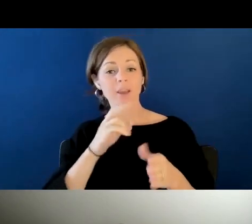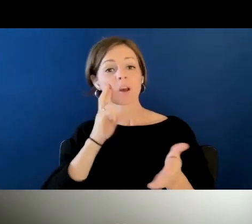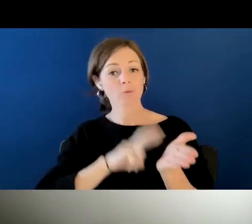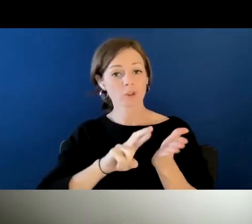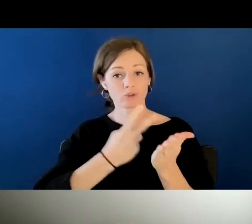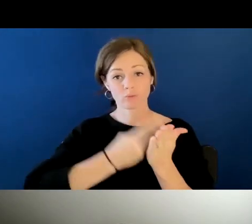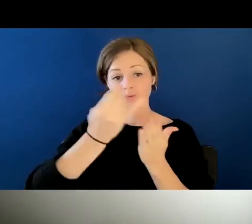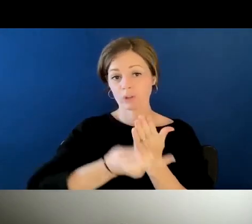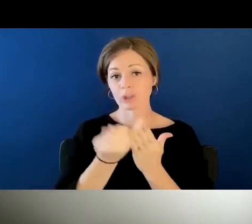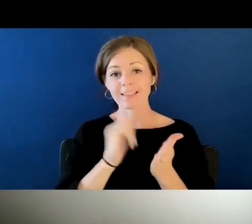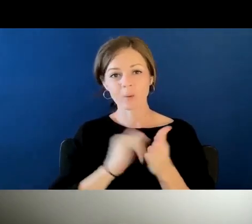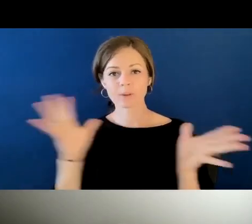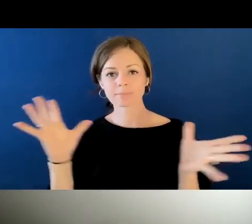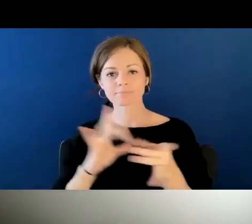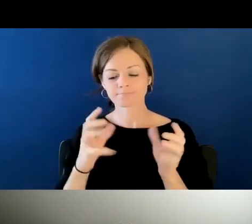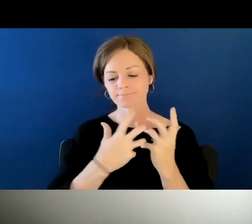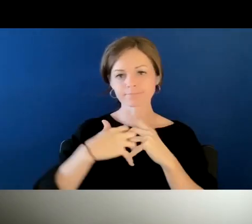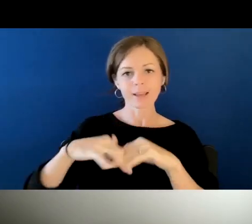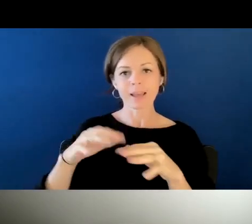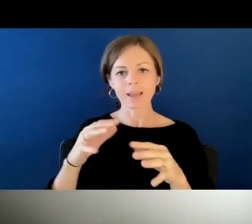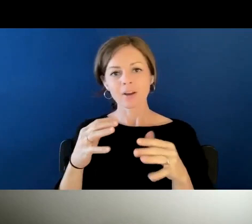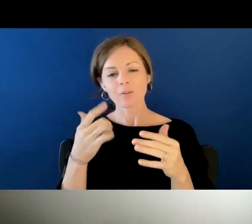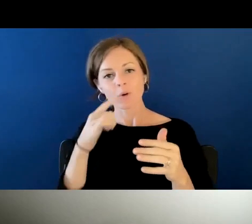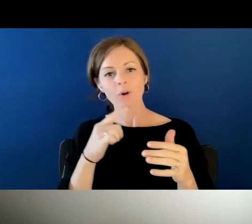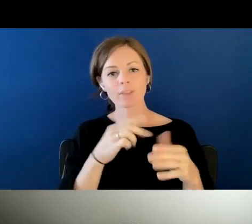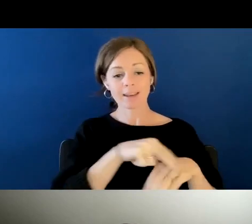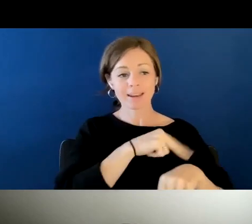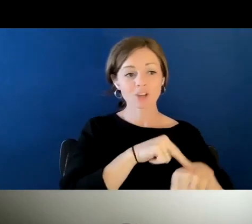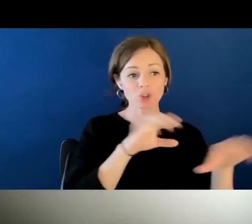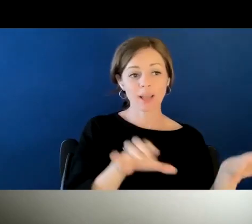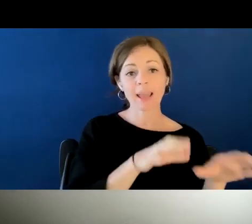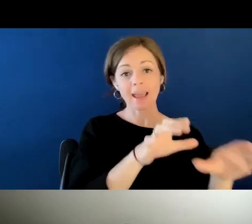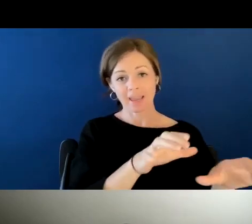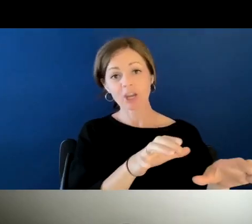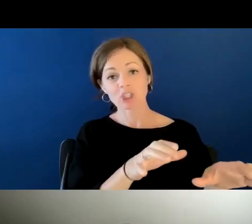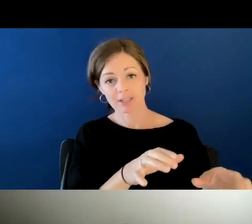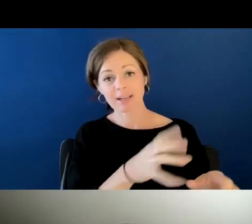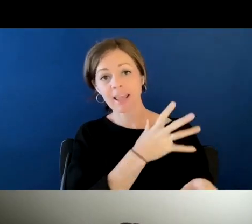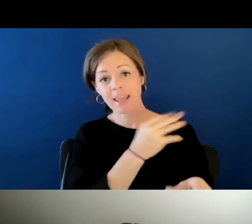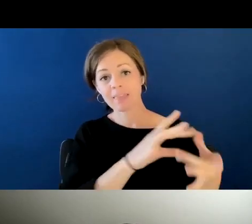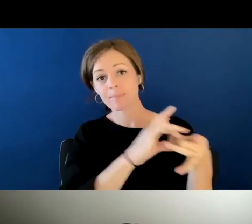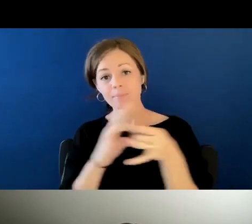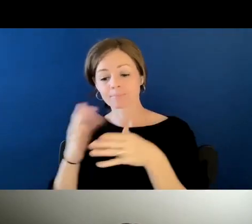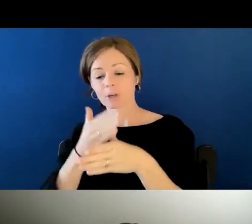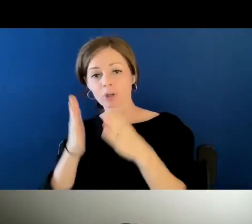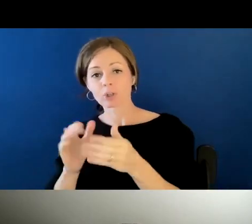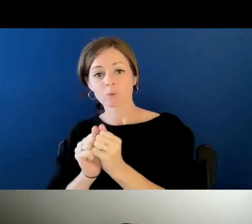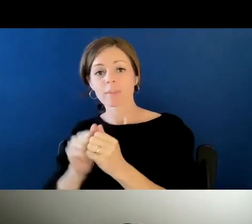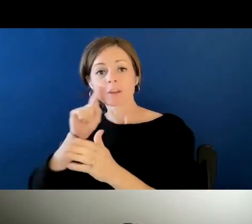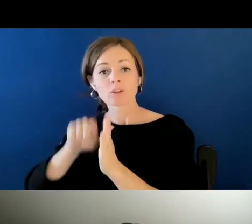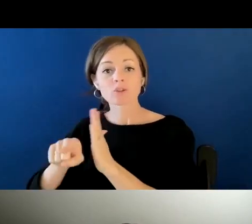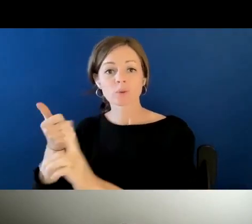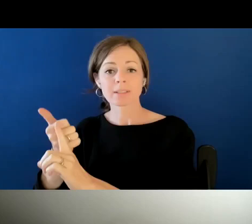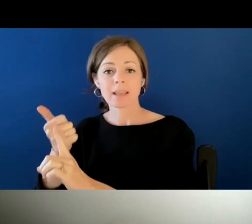was a collaborative effort between the National Action Alliance for Suicide Prevention and our partners at the Suicide Prevention